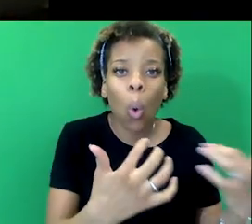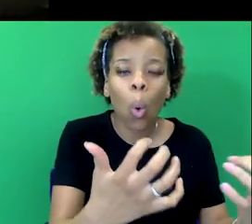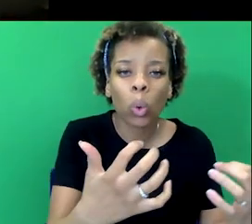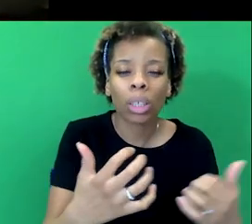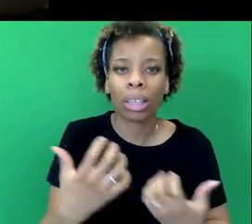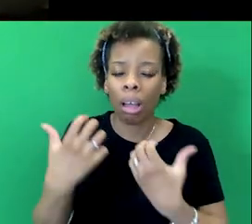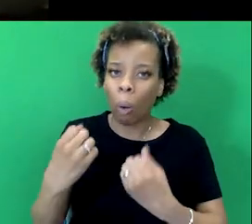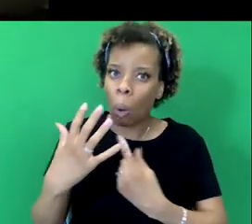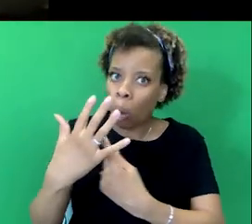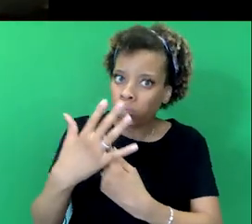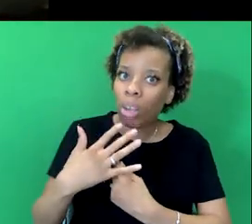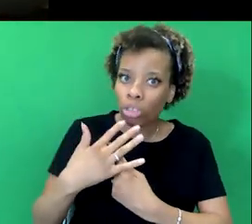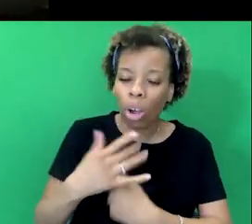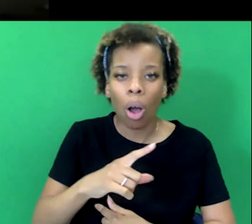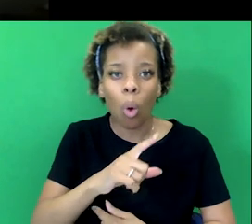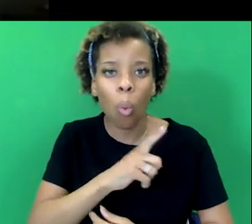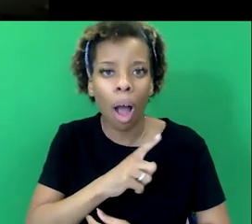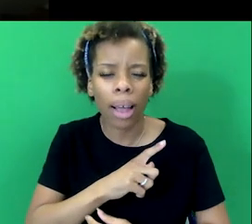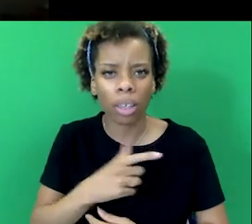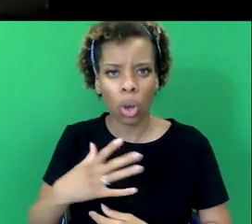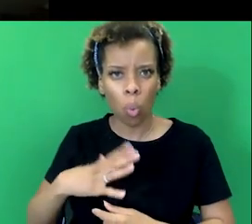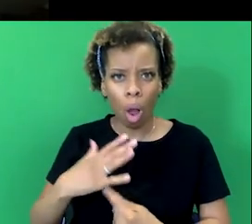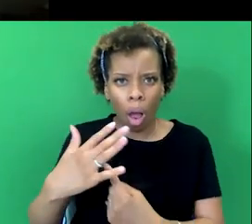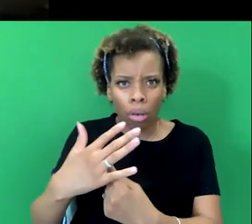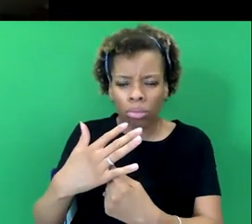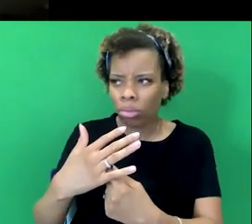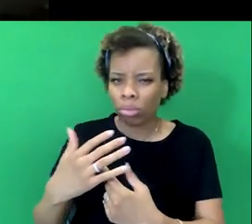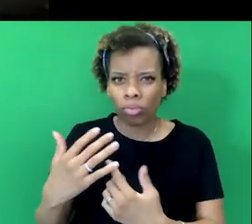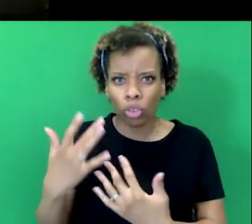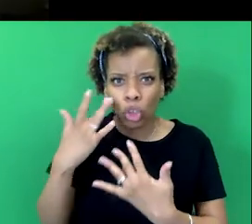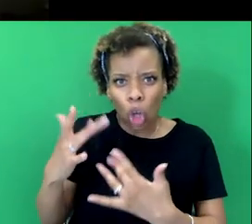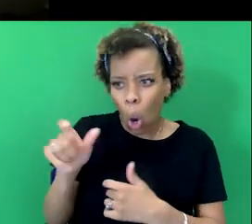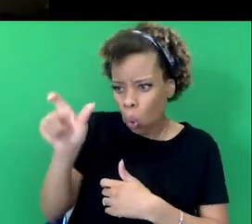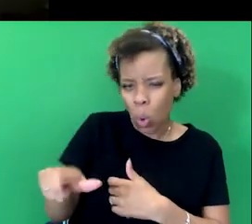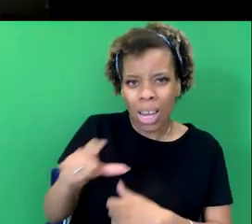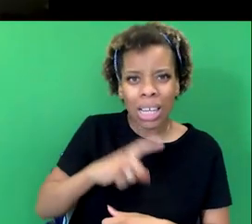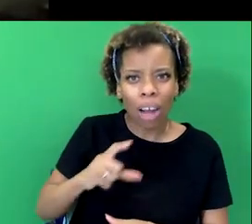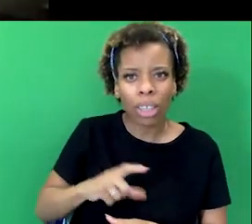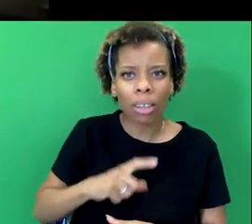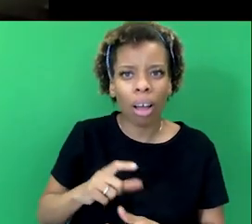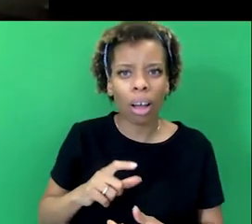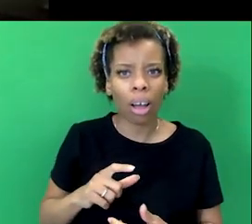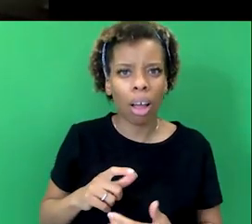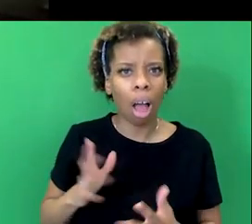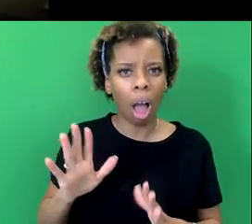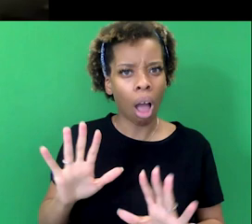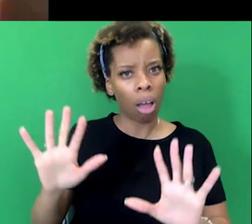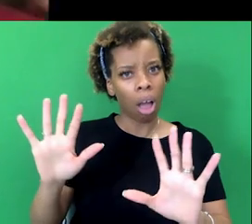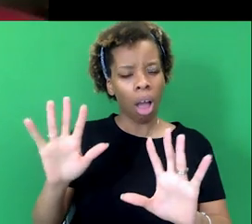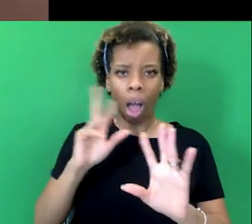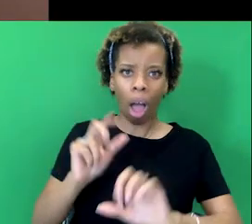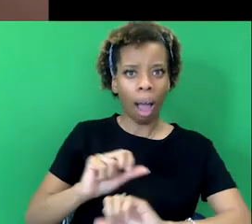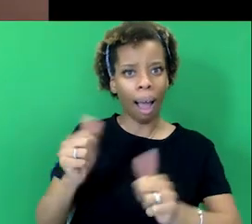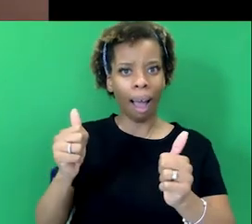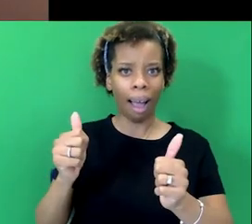this person as, present their story as, oh, it's lovely. When